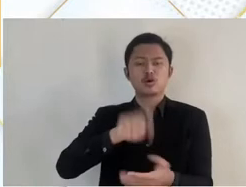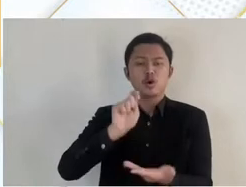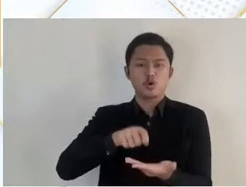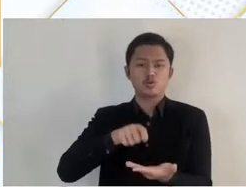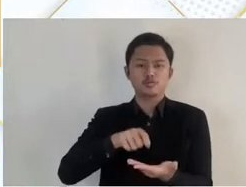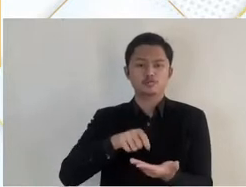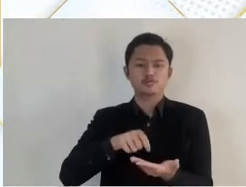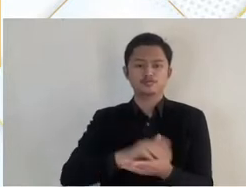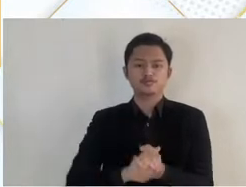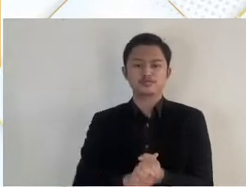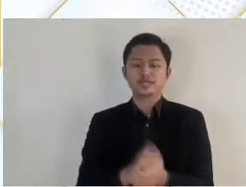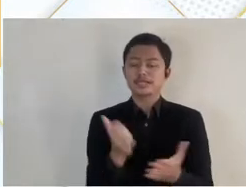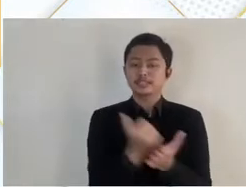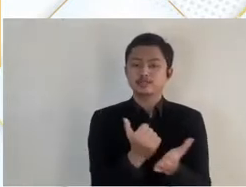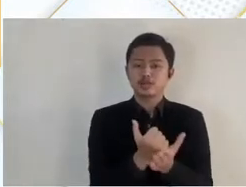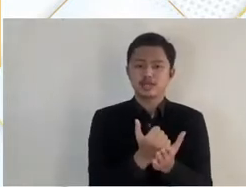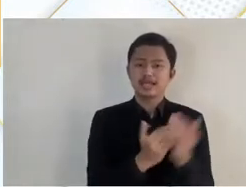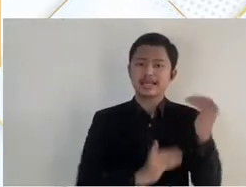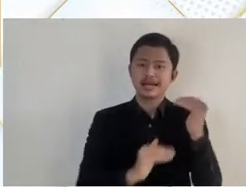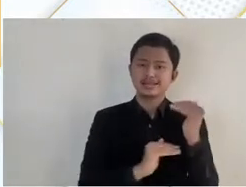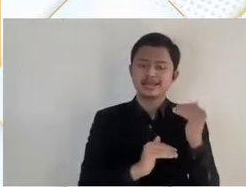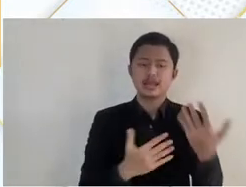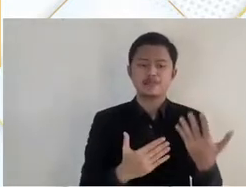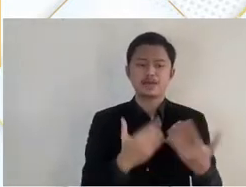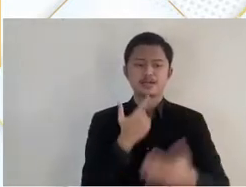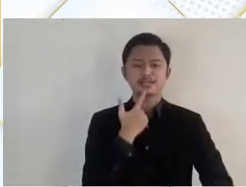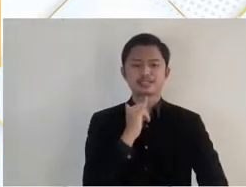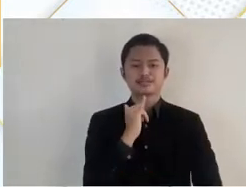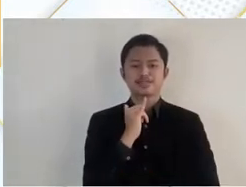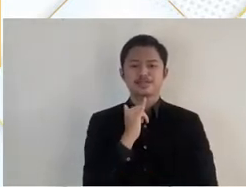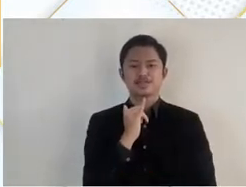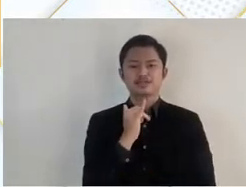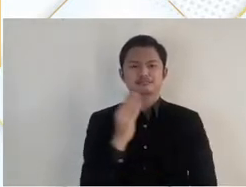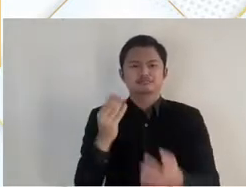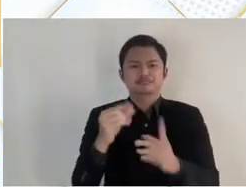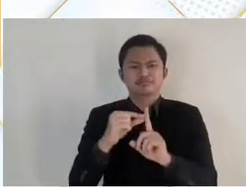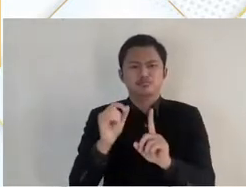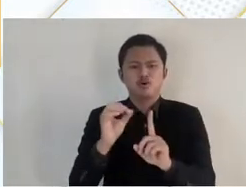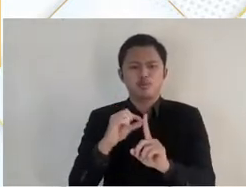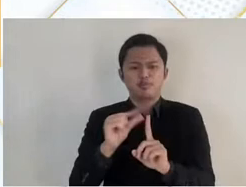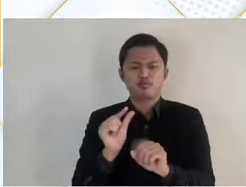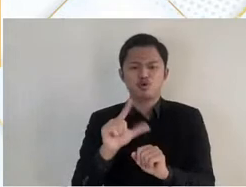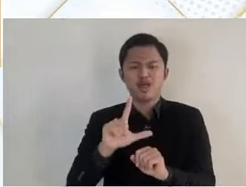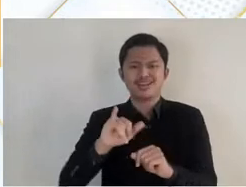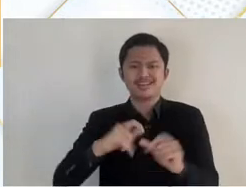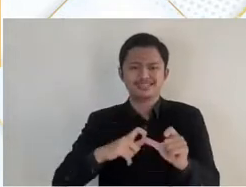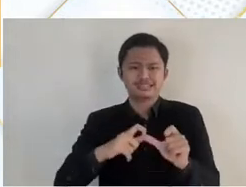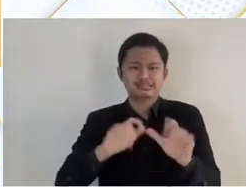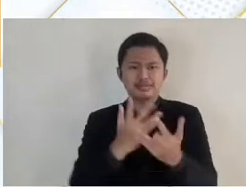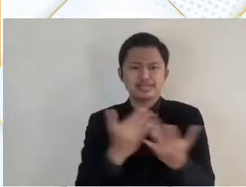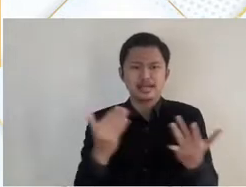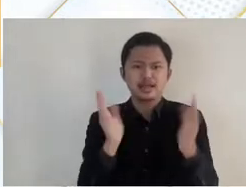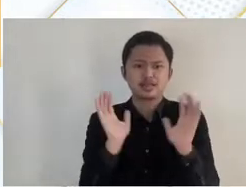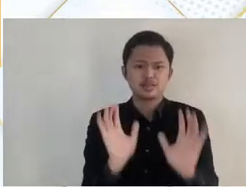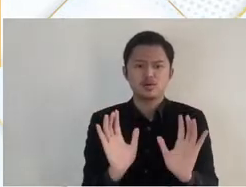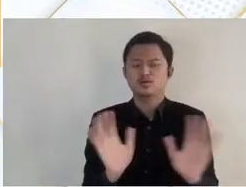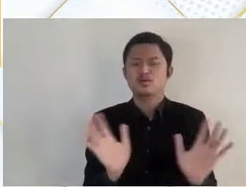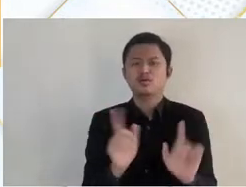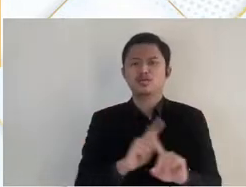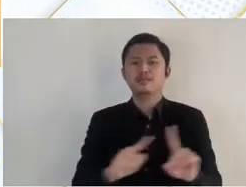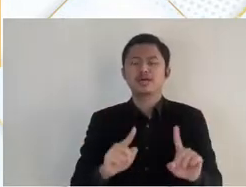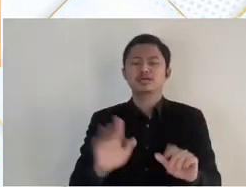So basically, it is not only winning the hearts and minds of the populace, but making a difference in the everyday lives and